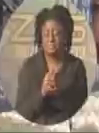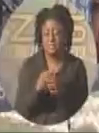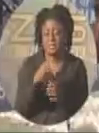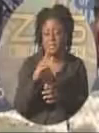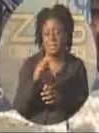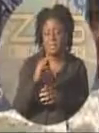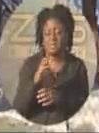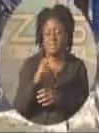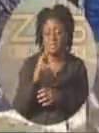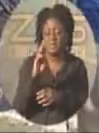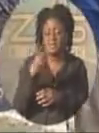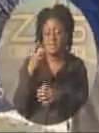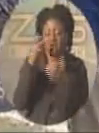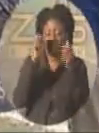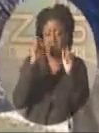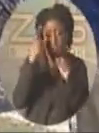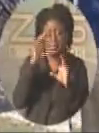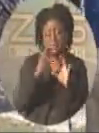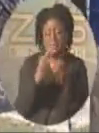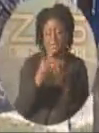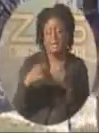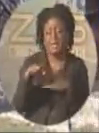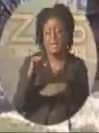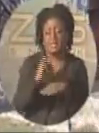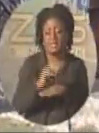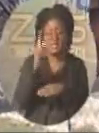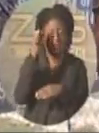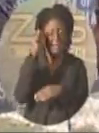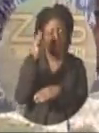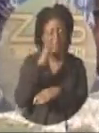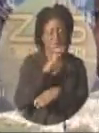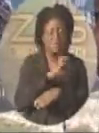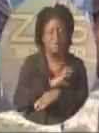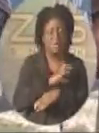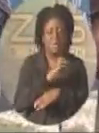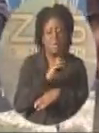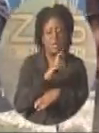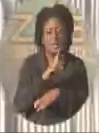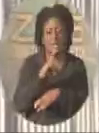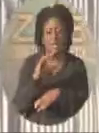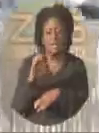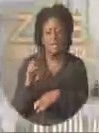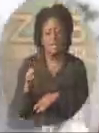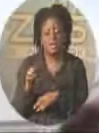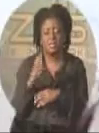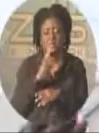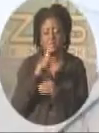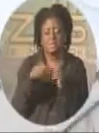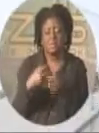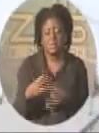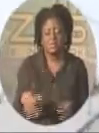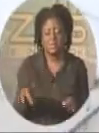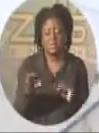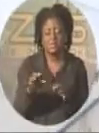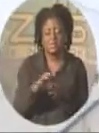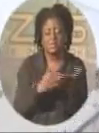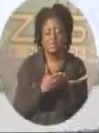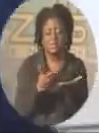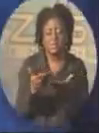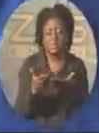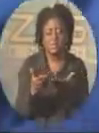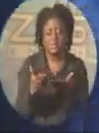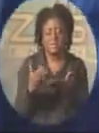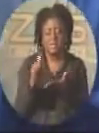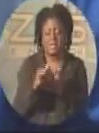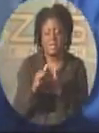BTC's Vice President for Family Islands, Talbot Colley, stressed the importance of servicing that portion of the country, despite New Providence bringing